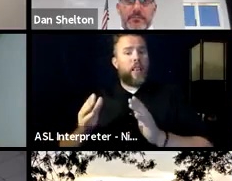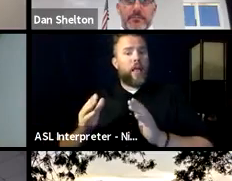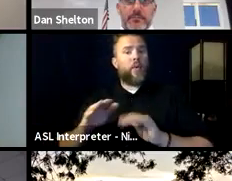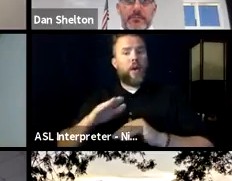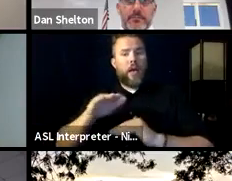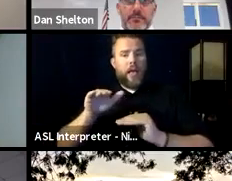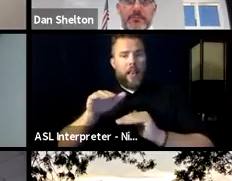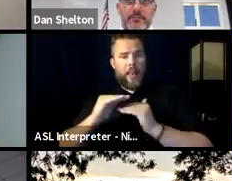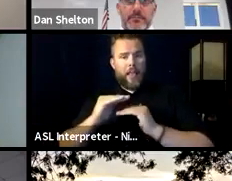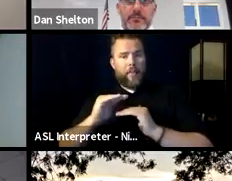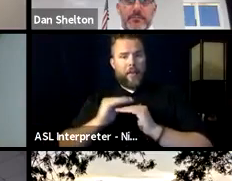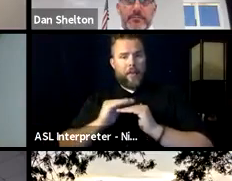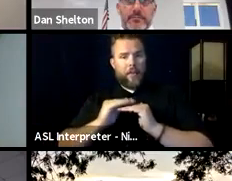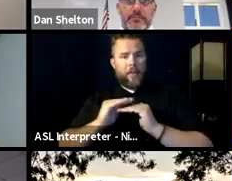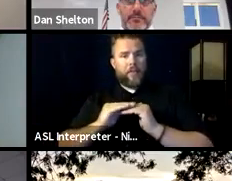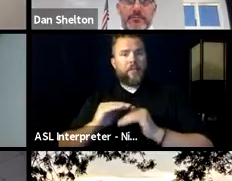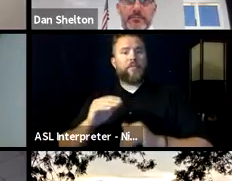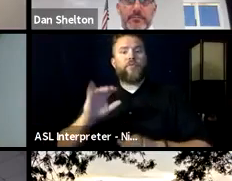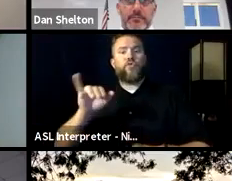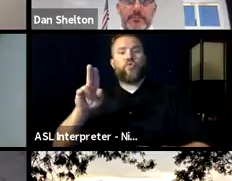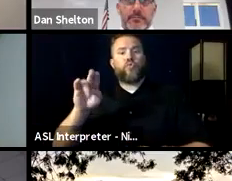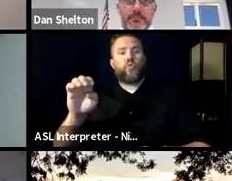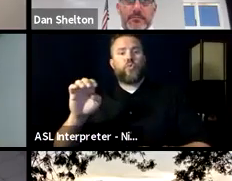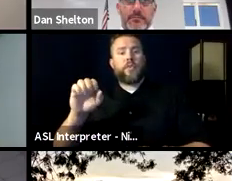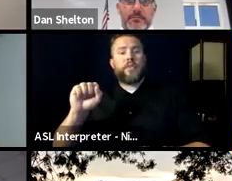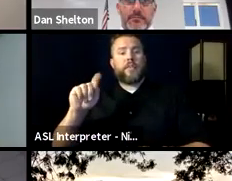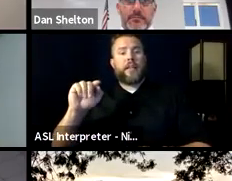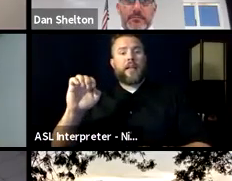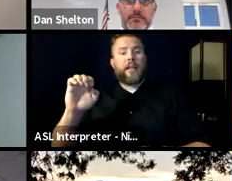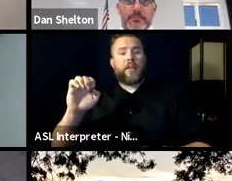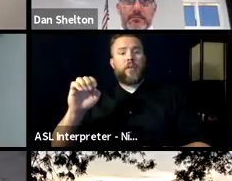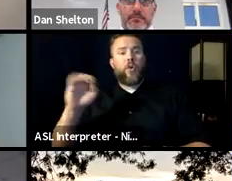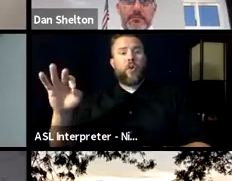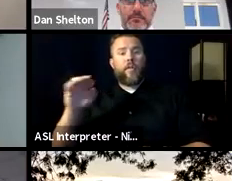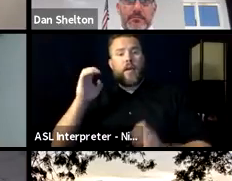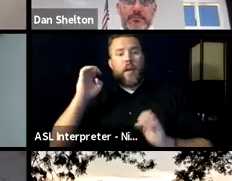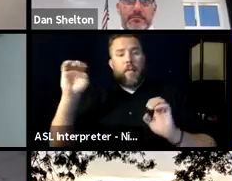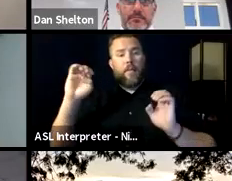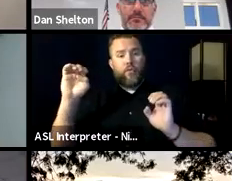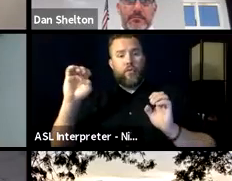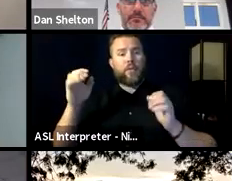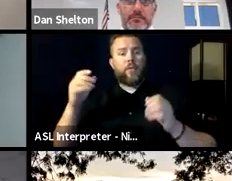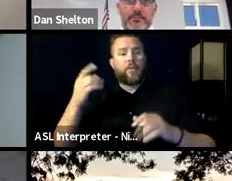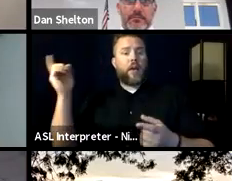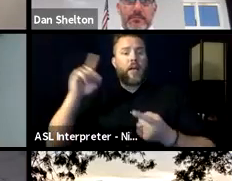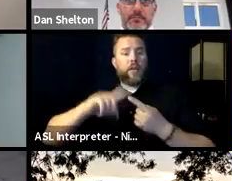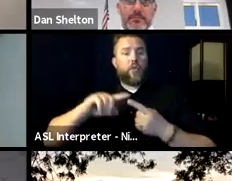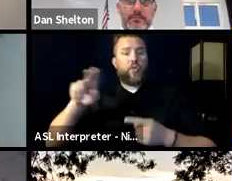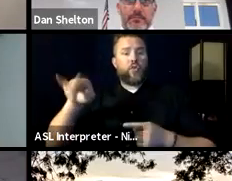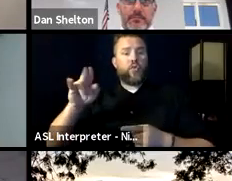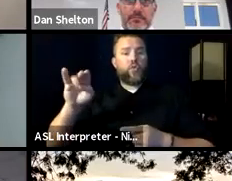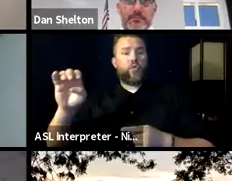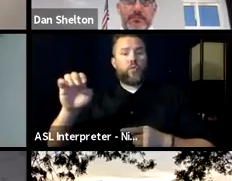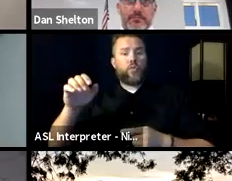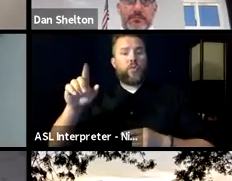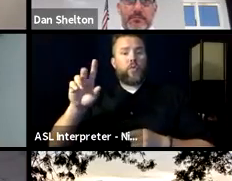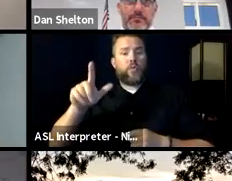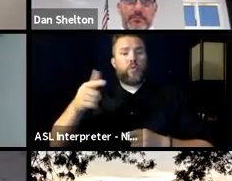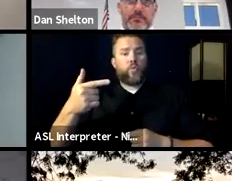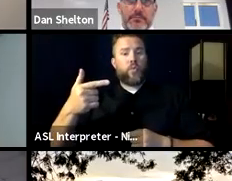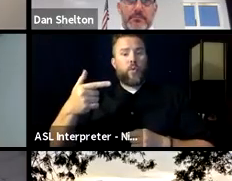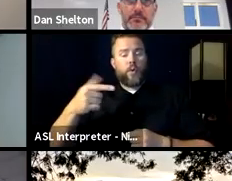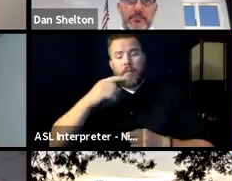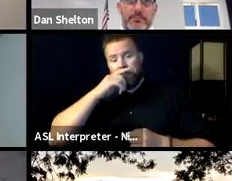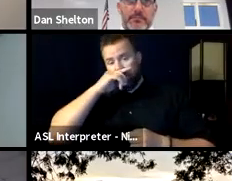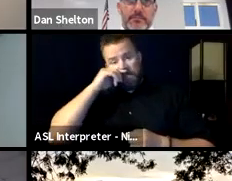emergency through June 30th, 2021, to allow school districts in the state of Delaware to hold Board of Education meetings virtually if the